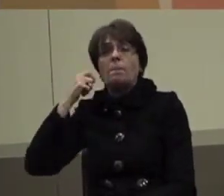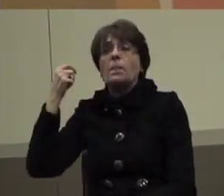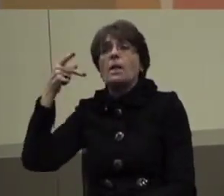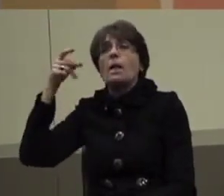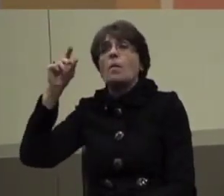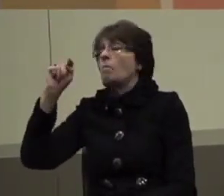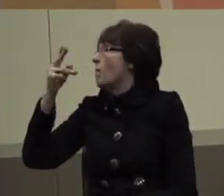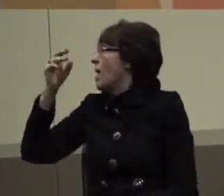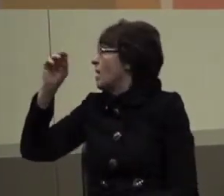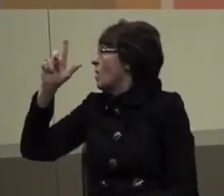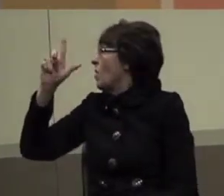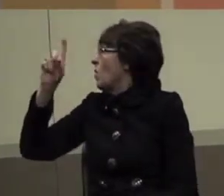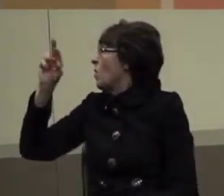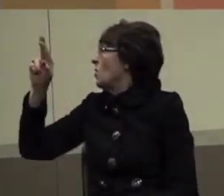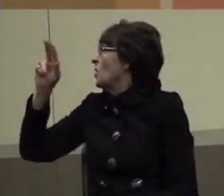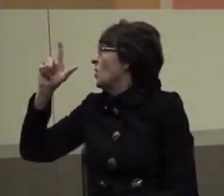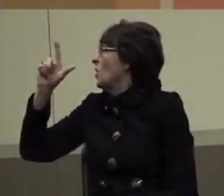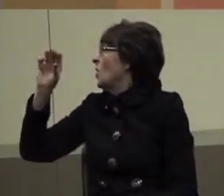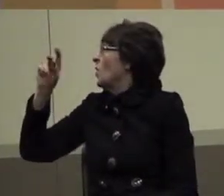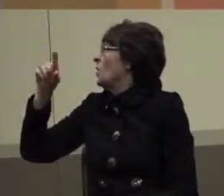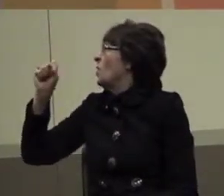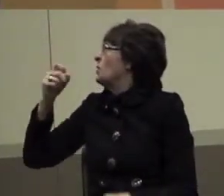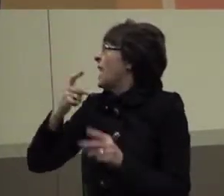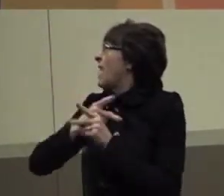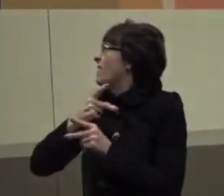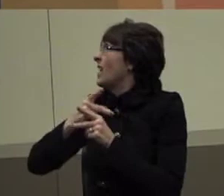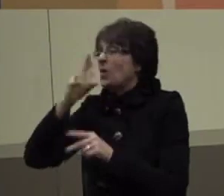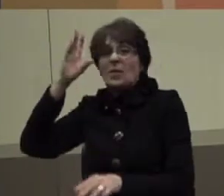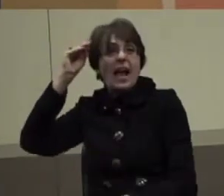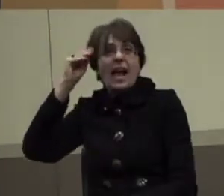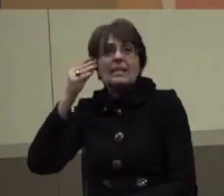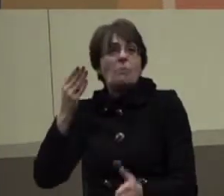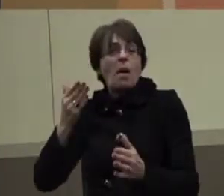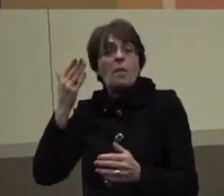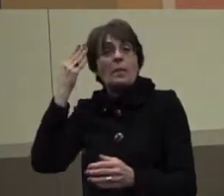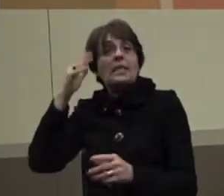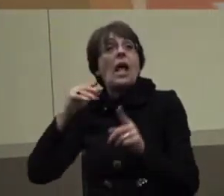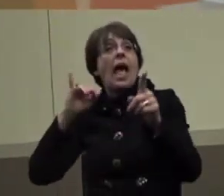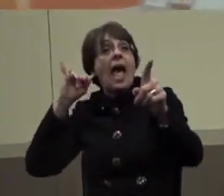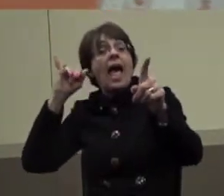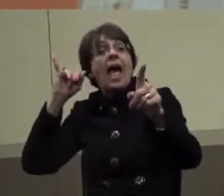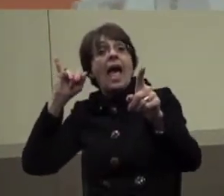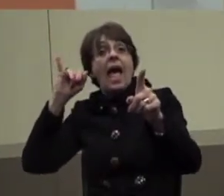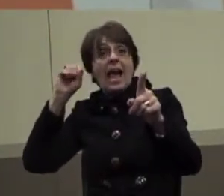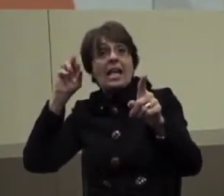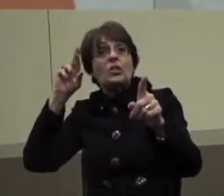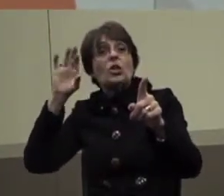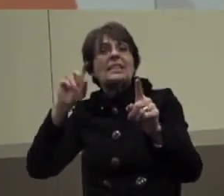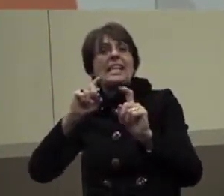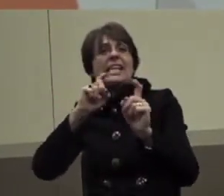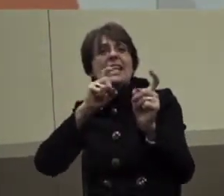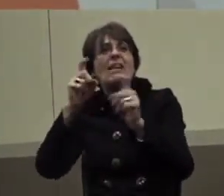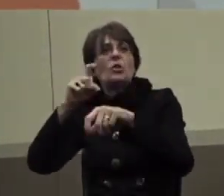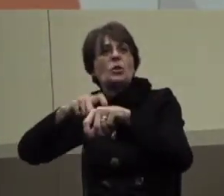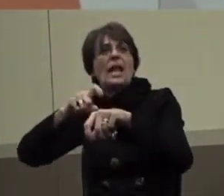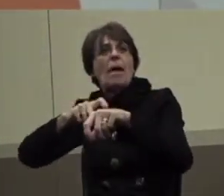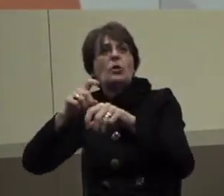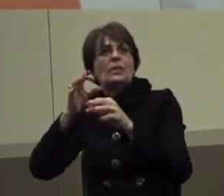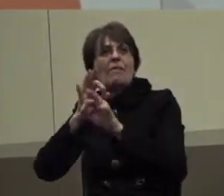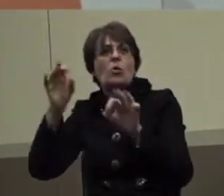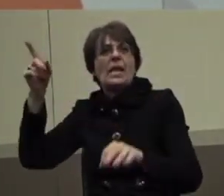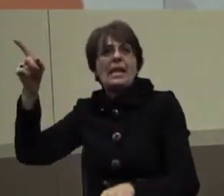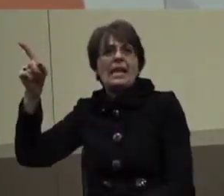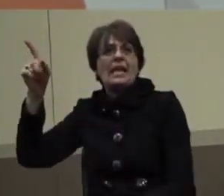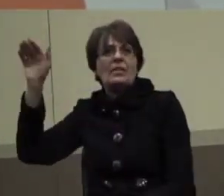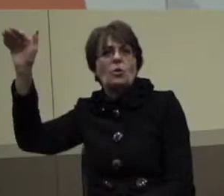loops. I figured the guys probably didn't know what potholder loops were. Us girls made lovely little potholders for our mothers when we were